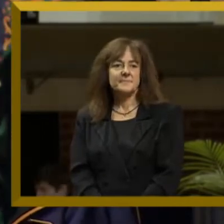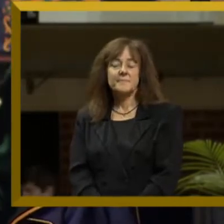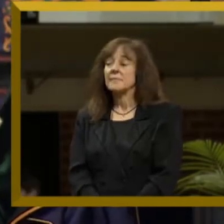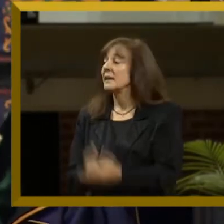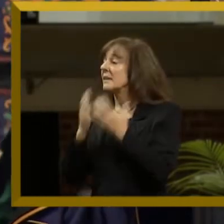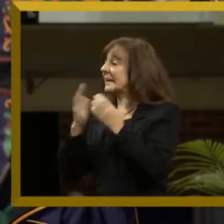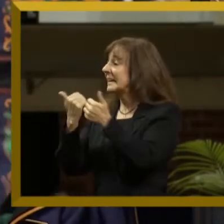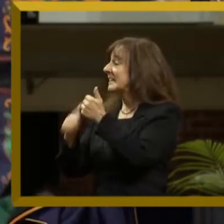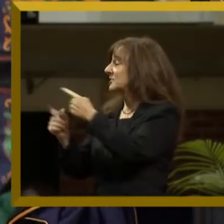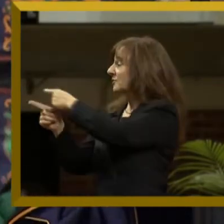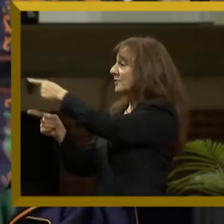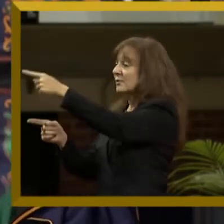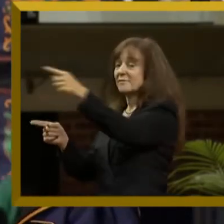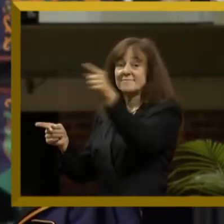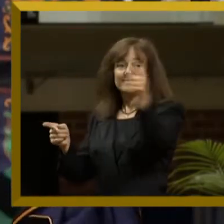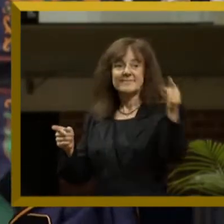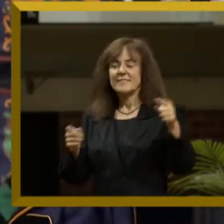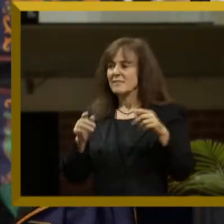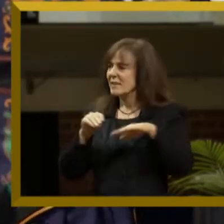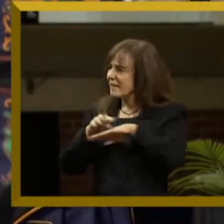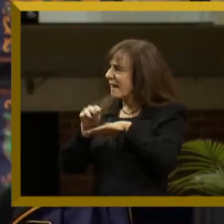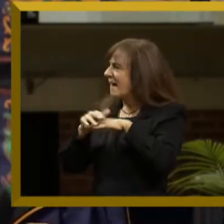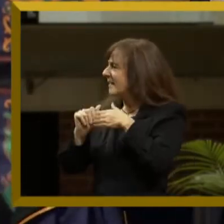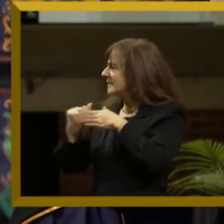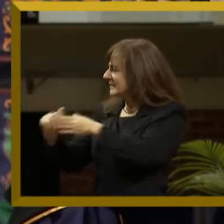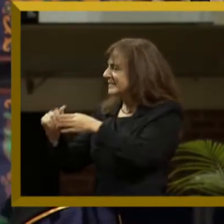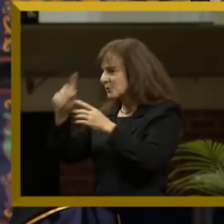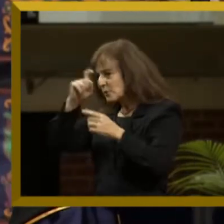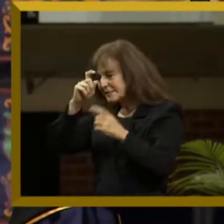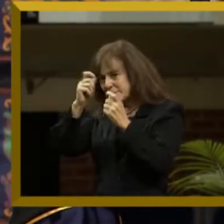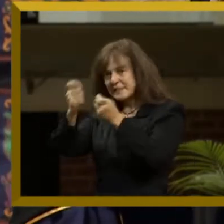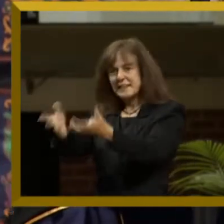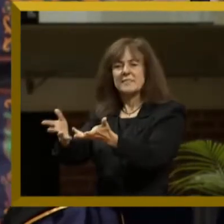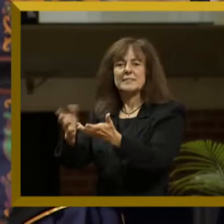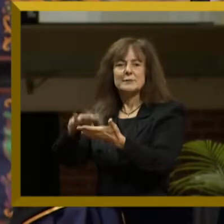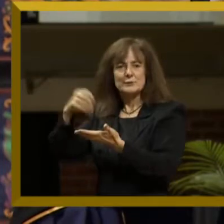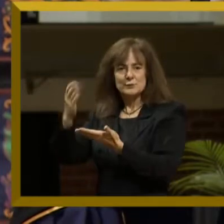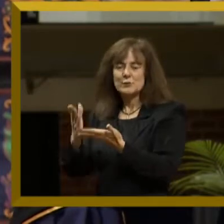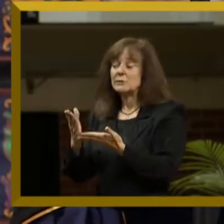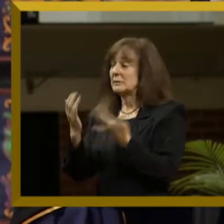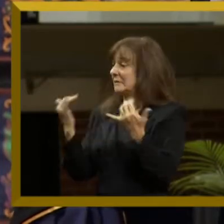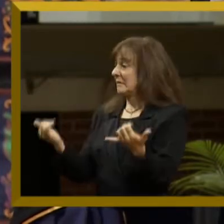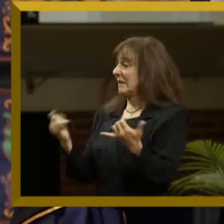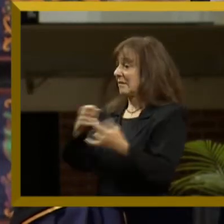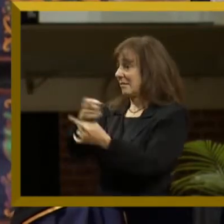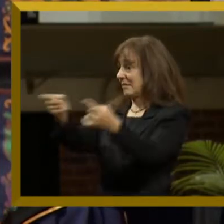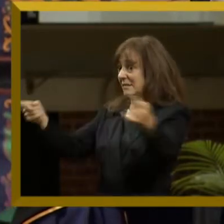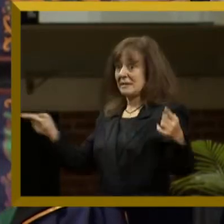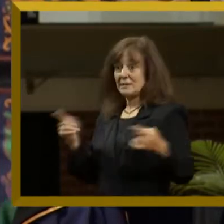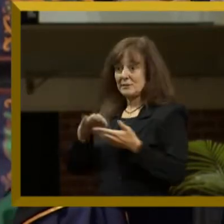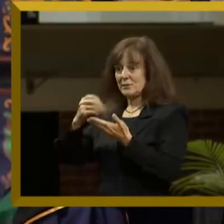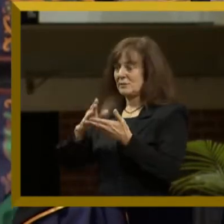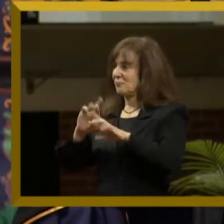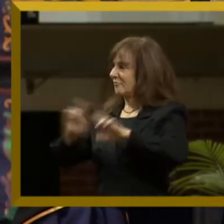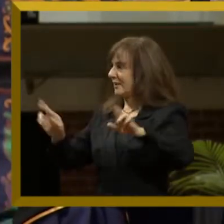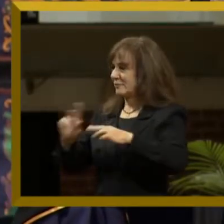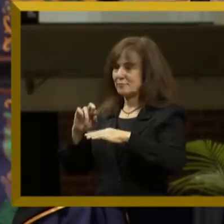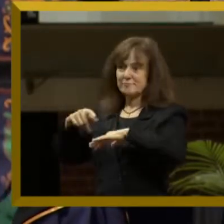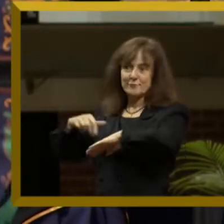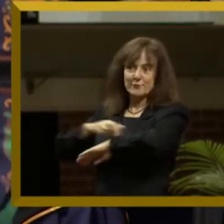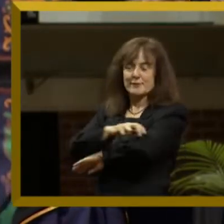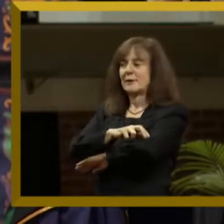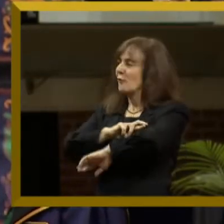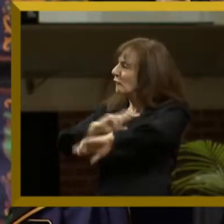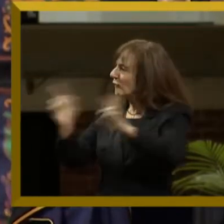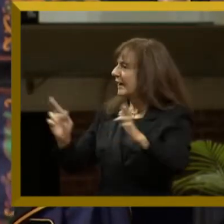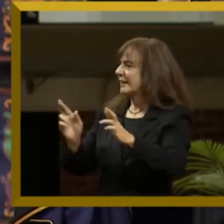We thank each of you for your guidance and wisdom that you've provided to these students. Now these students, the candidates here today, are